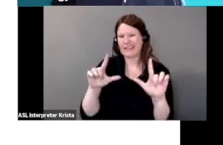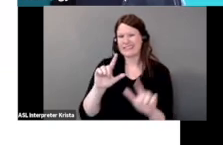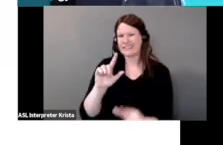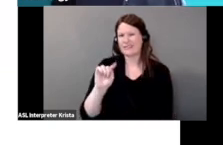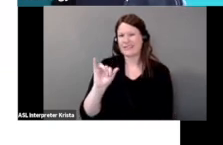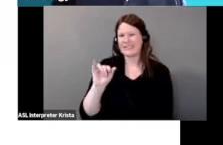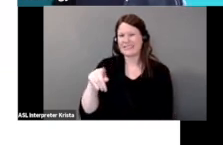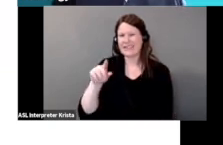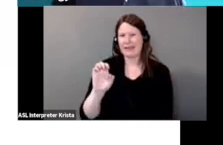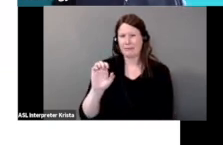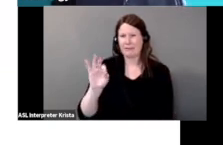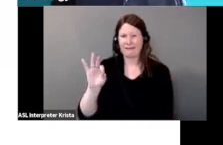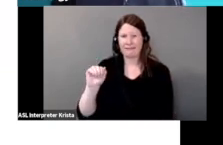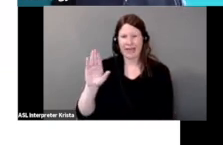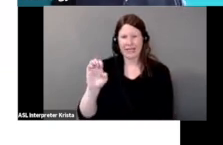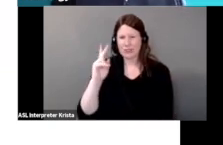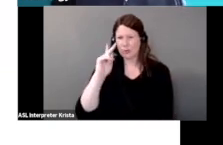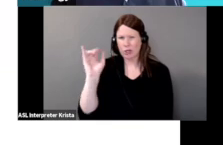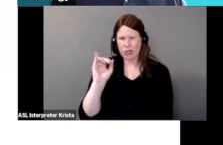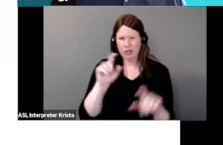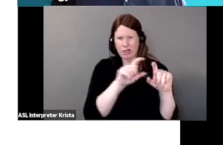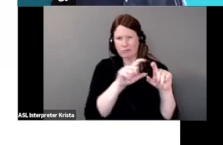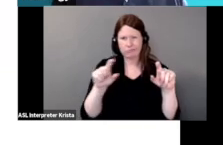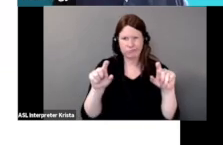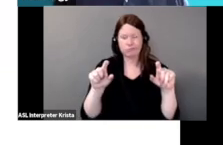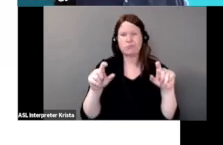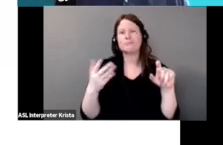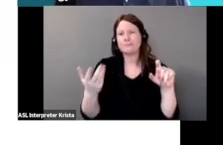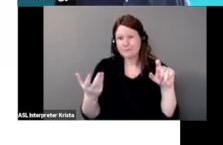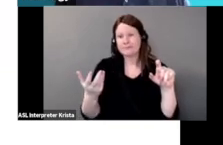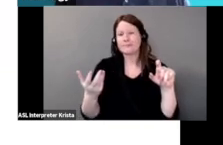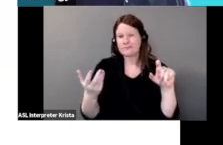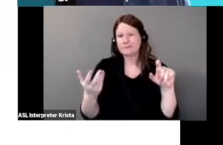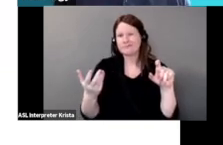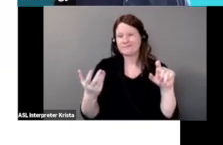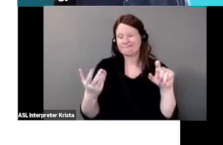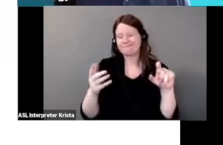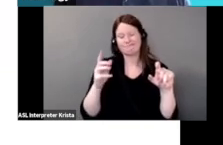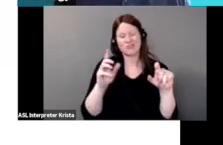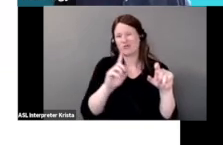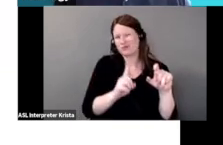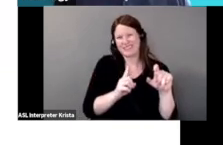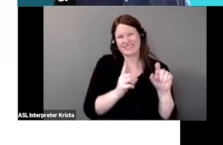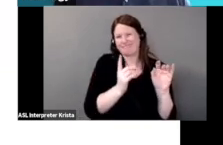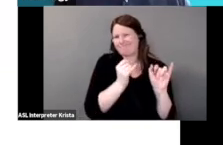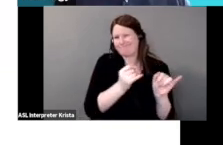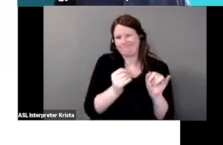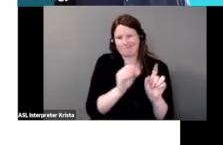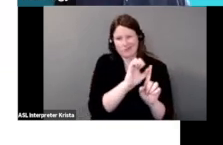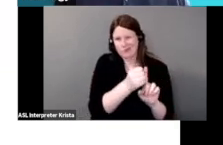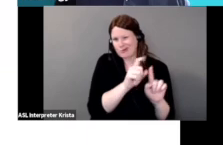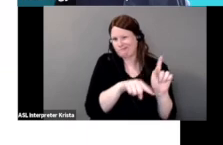believe. That's something where we'd have to take a look at the specific situation. It's quite possible